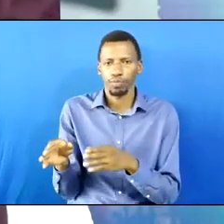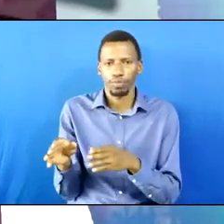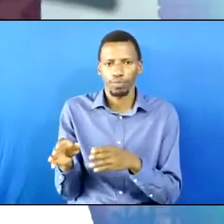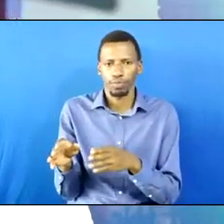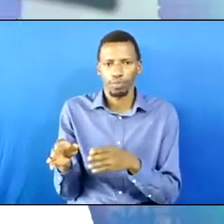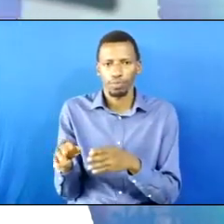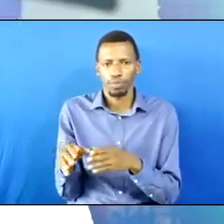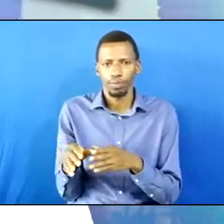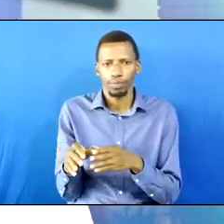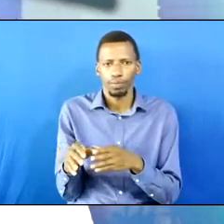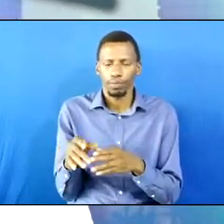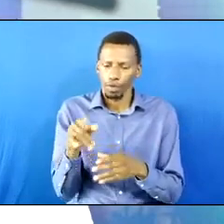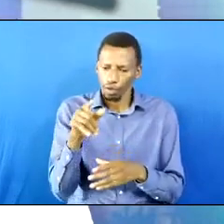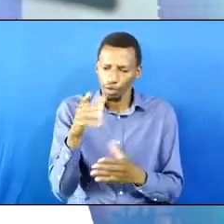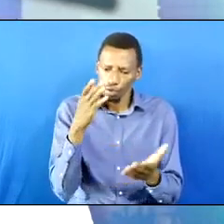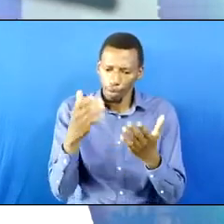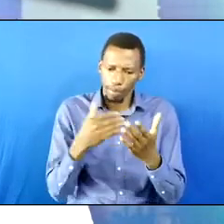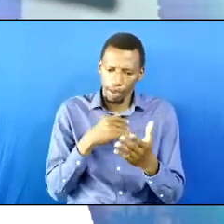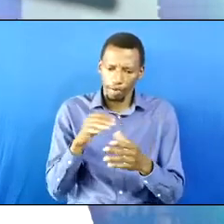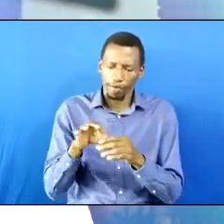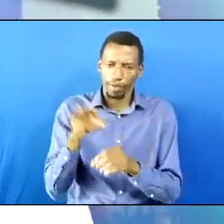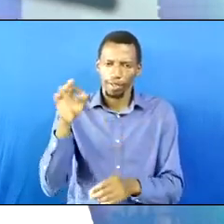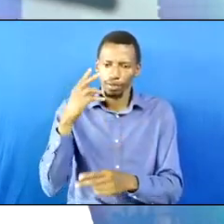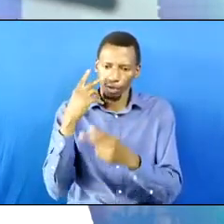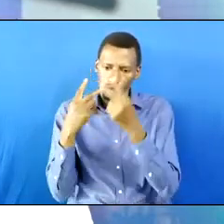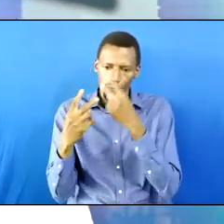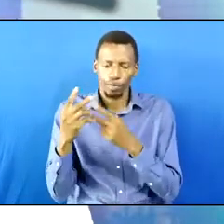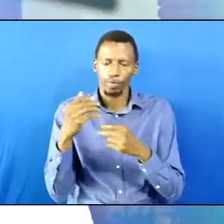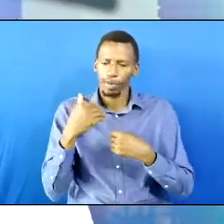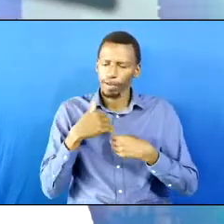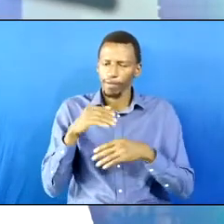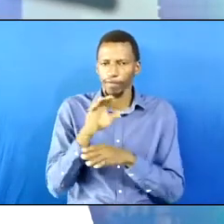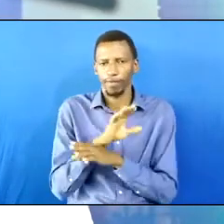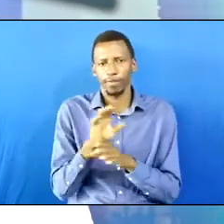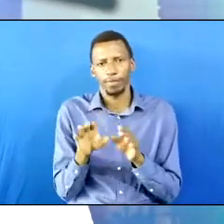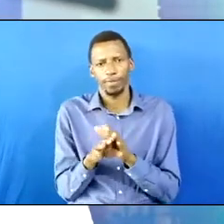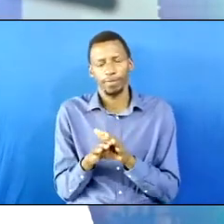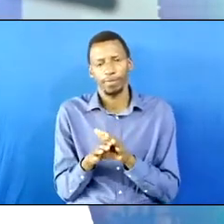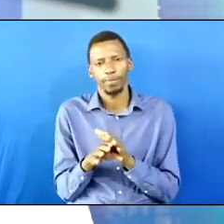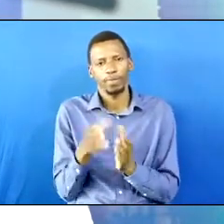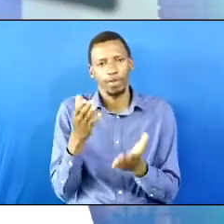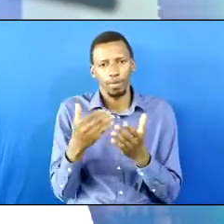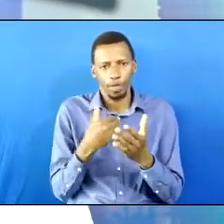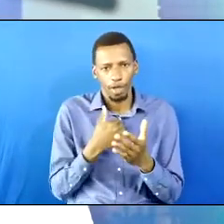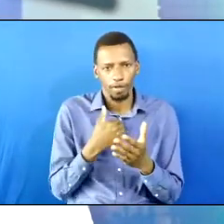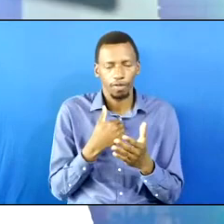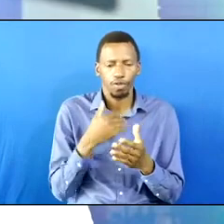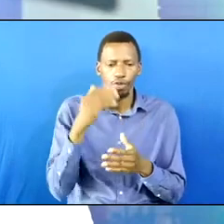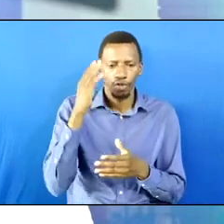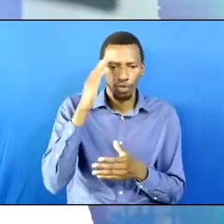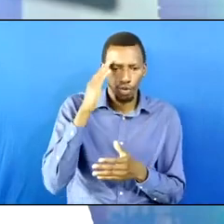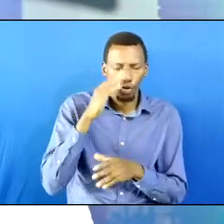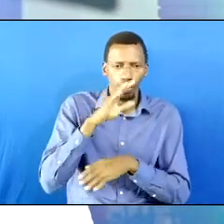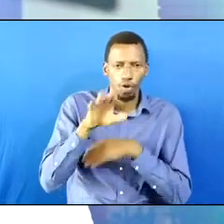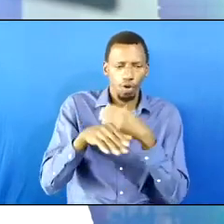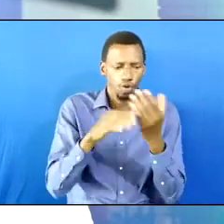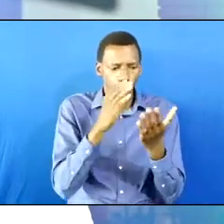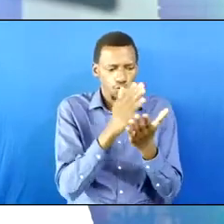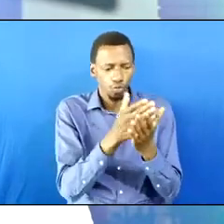You might have encounter with the spirit of prophecy and the Bible and everything. You might have the privilege to know all truth.